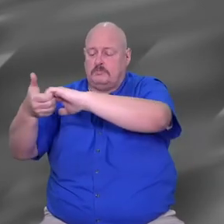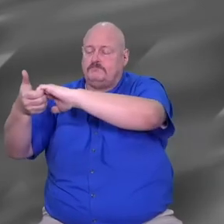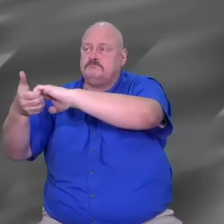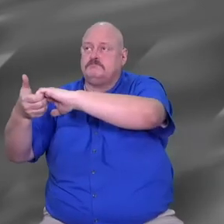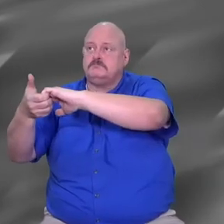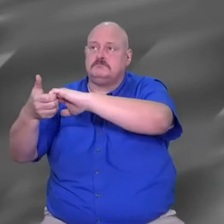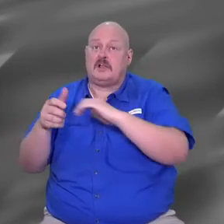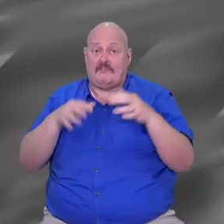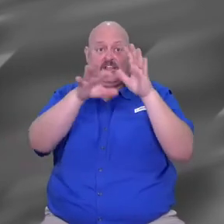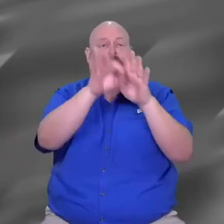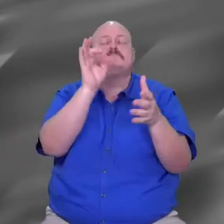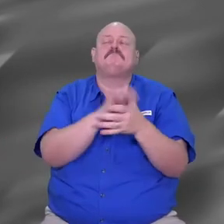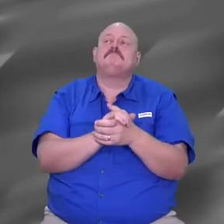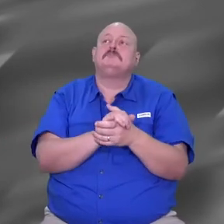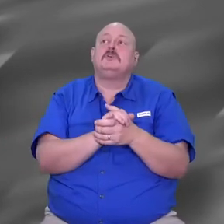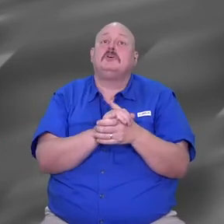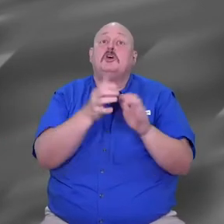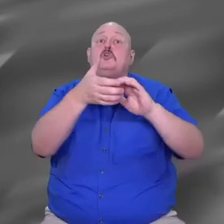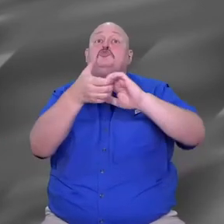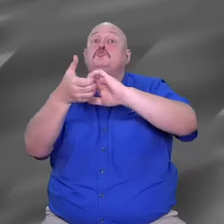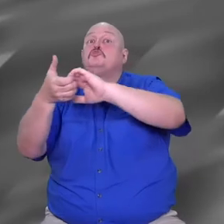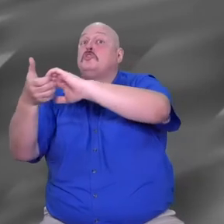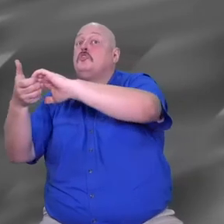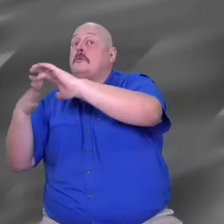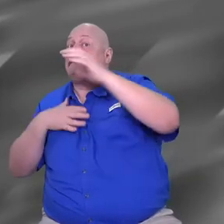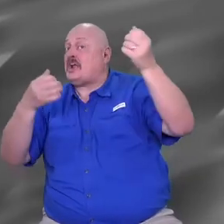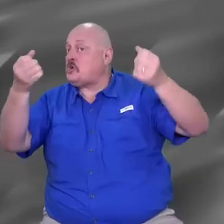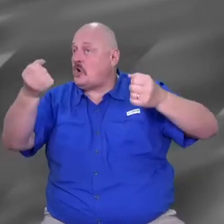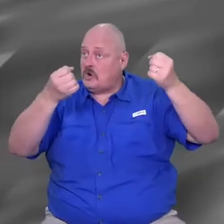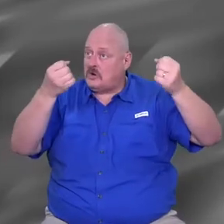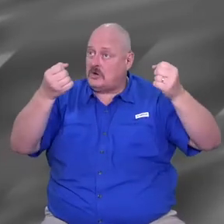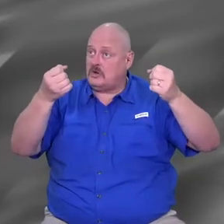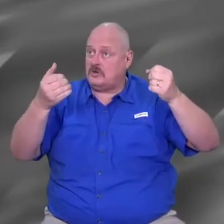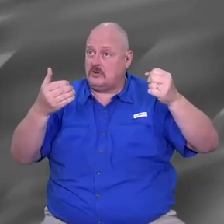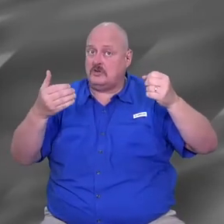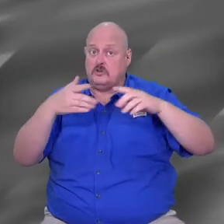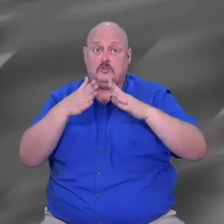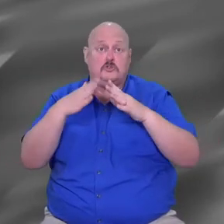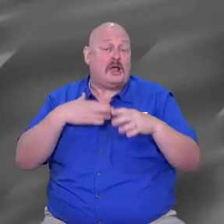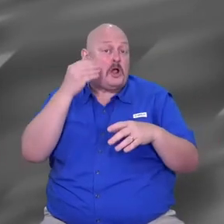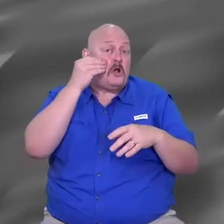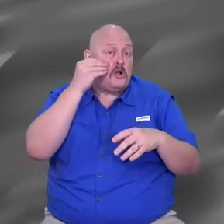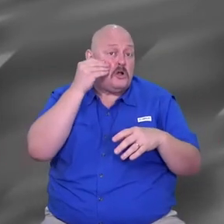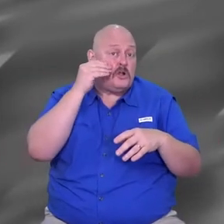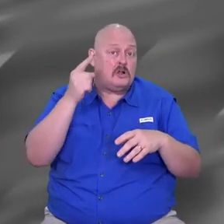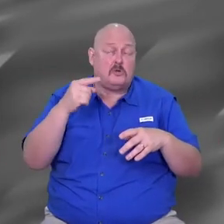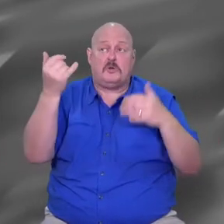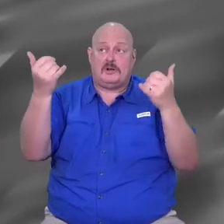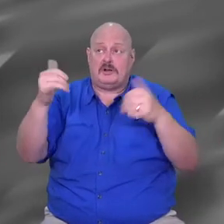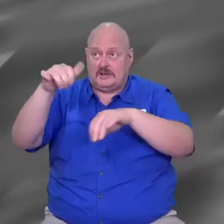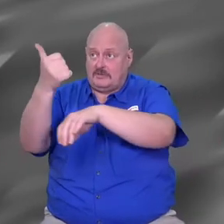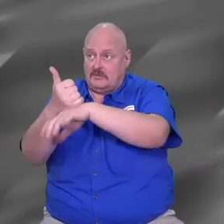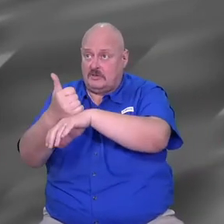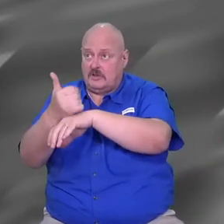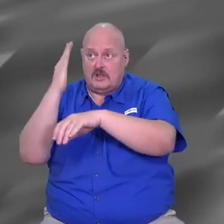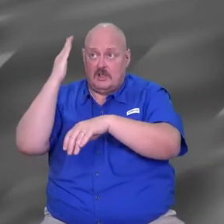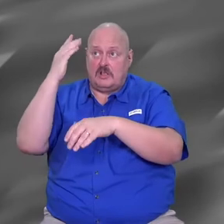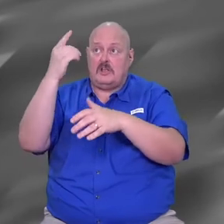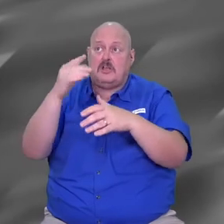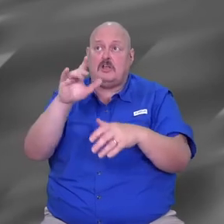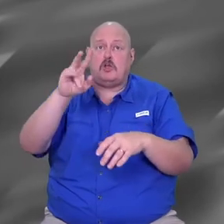and I discovered that to tow my vehicle to my residence from where it was currently located was